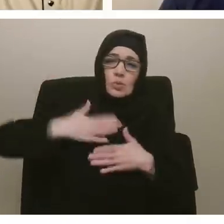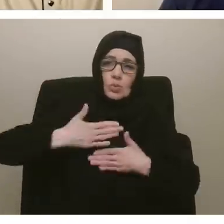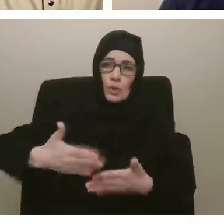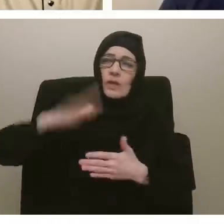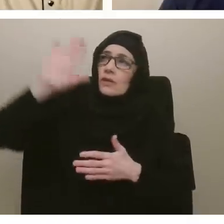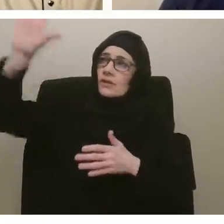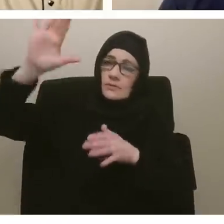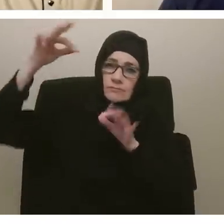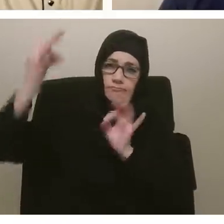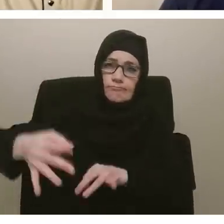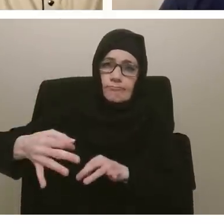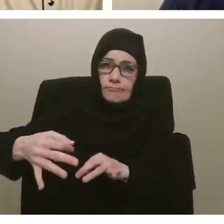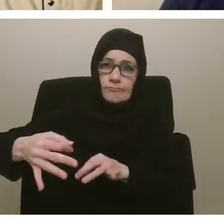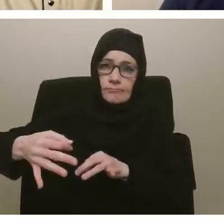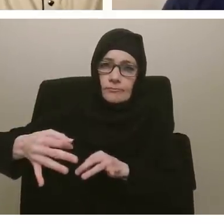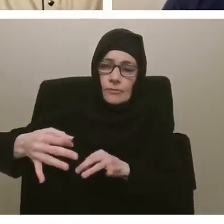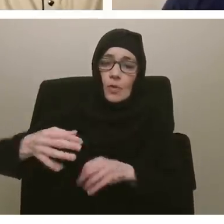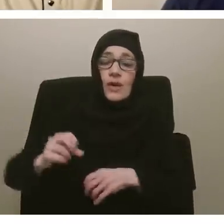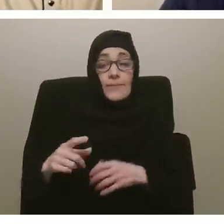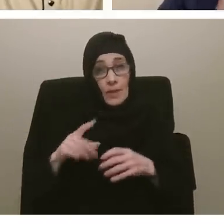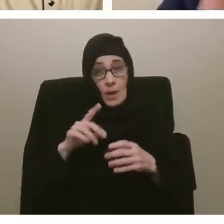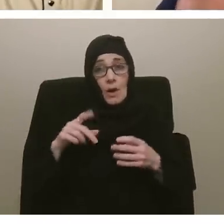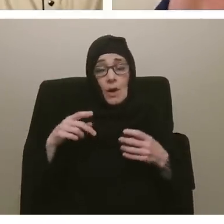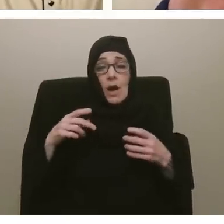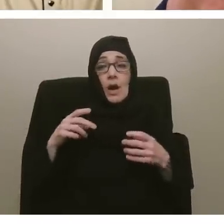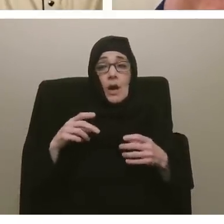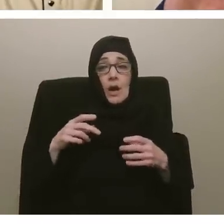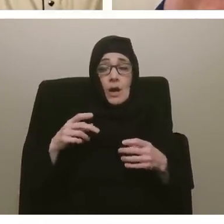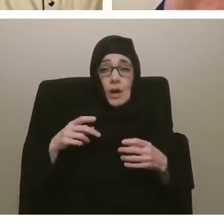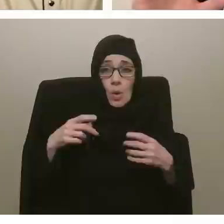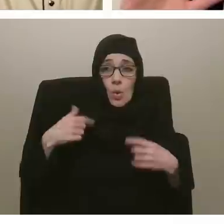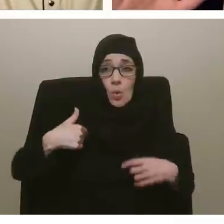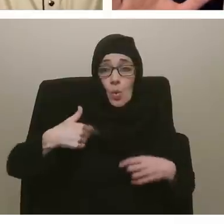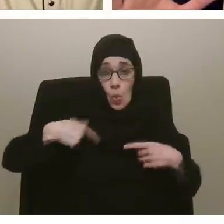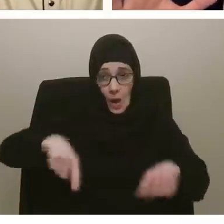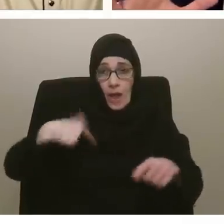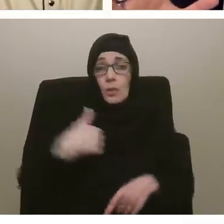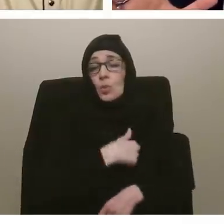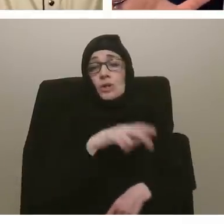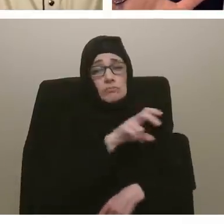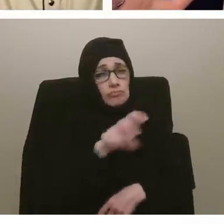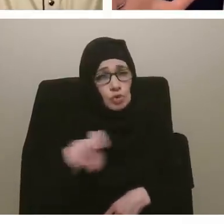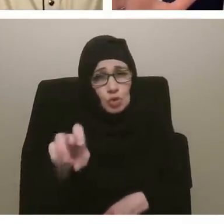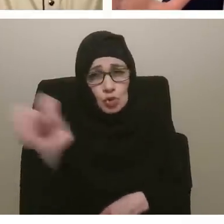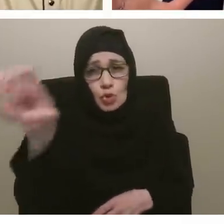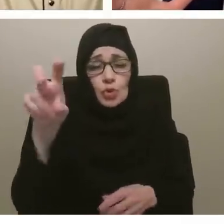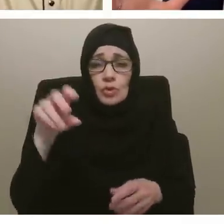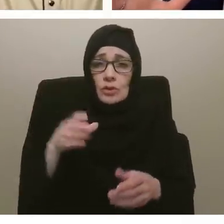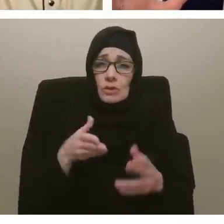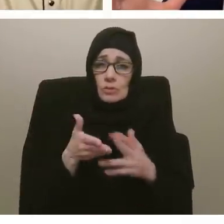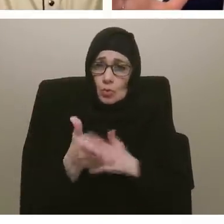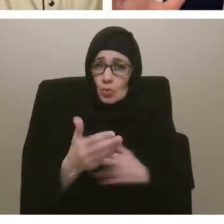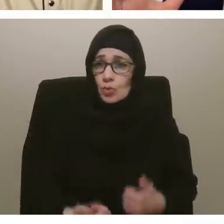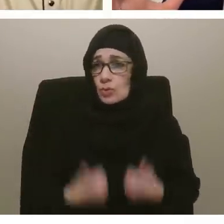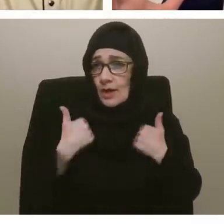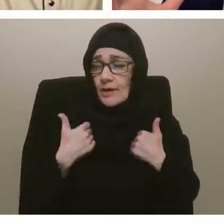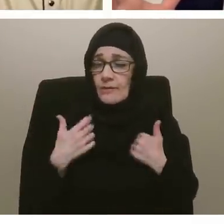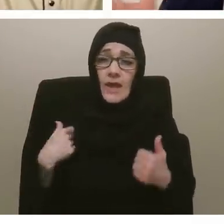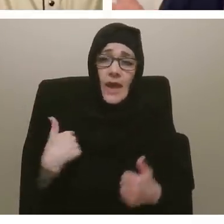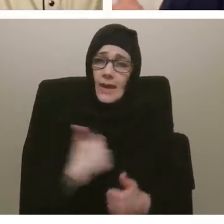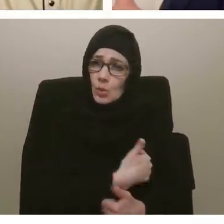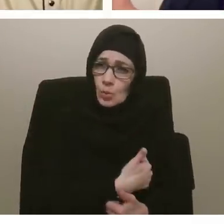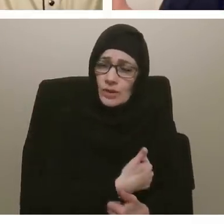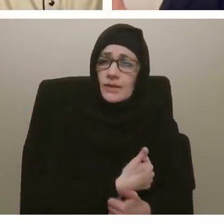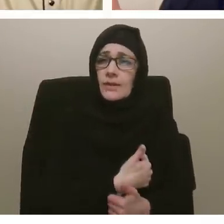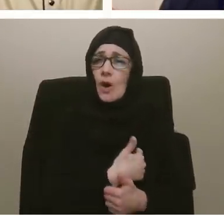we're trying to really journey through life, fully aware and conscious with a disposition of